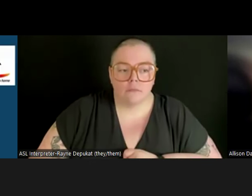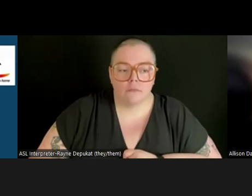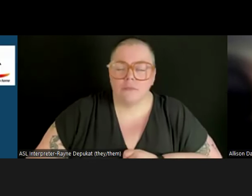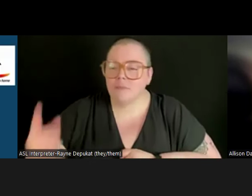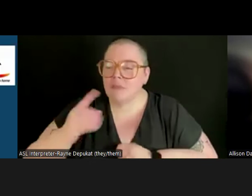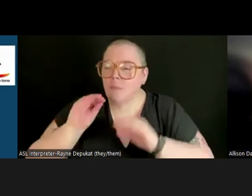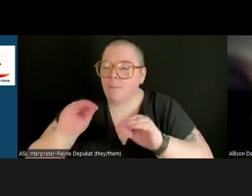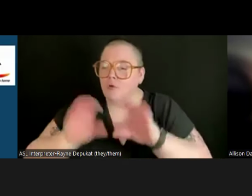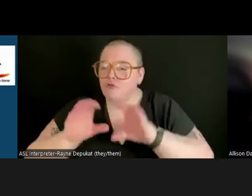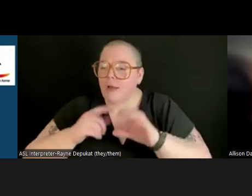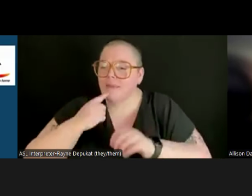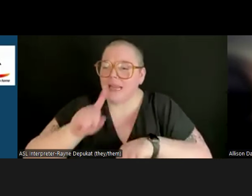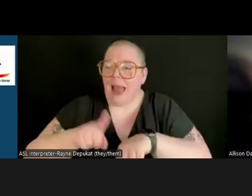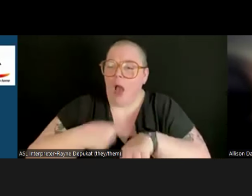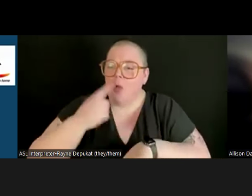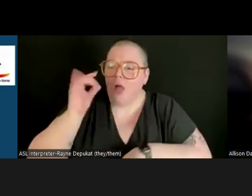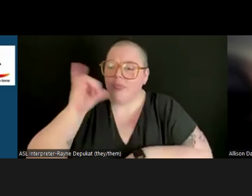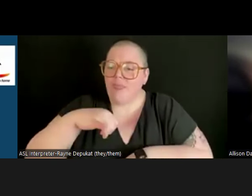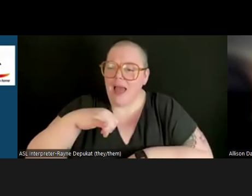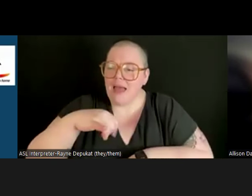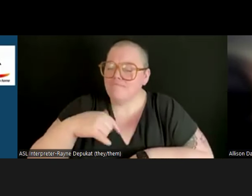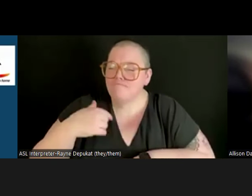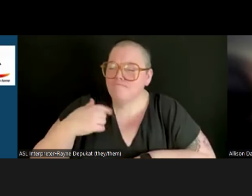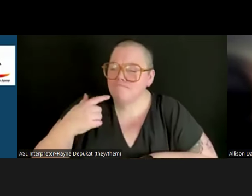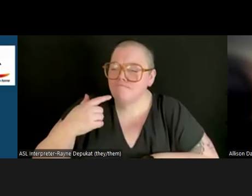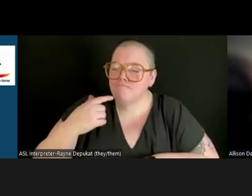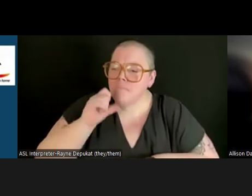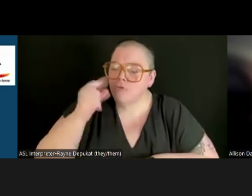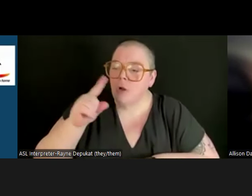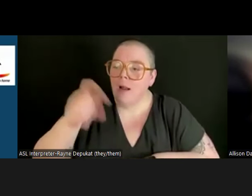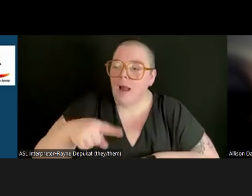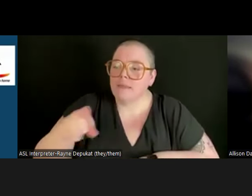Somebody said, how long was that? How long was what?